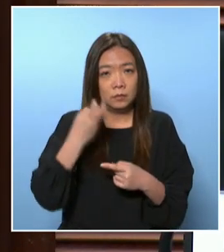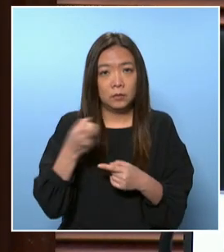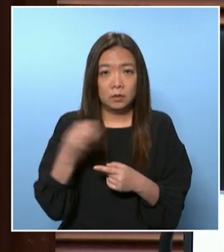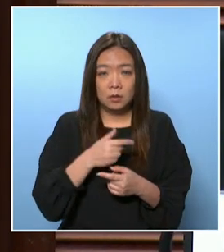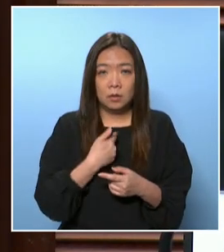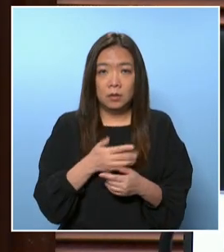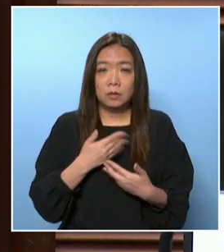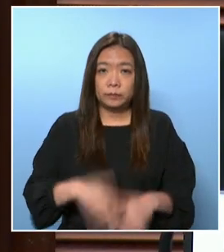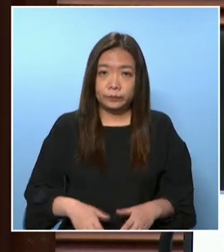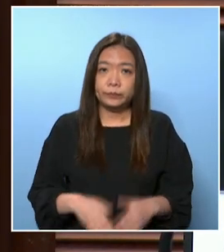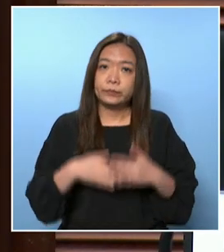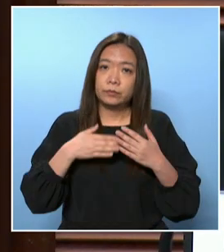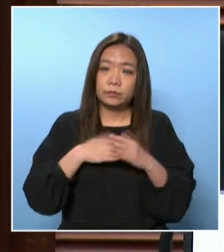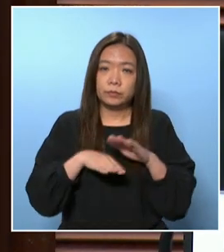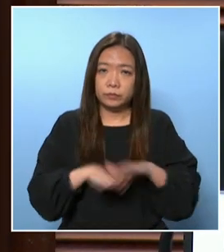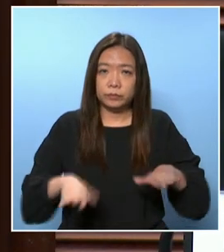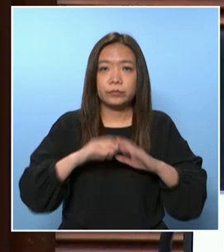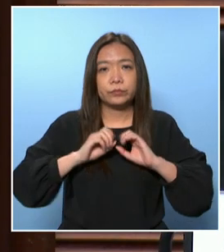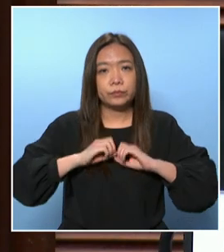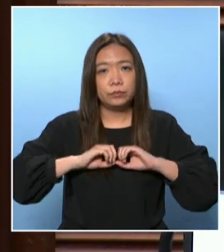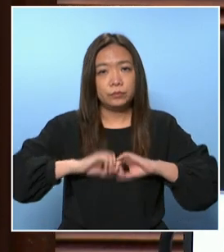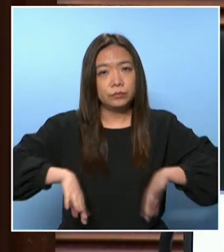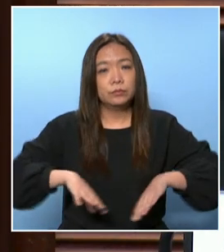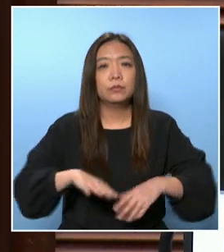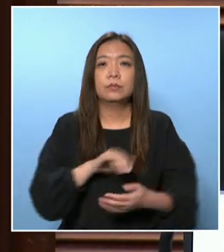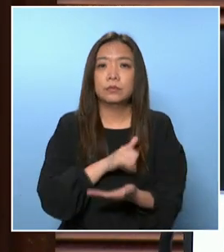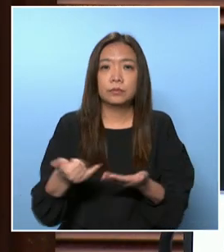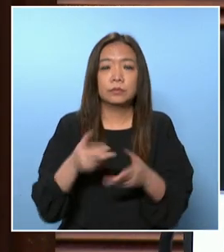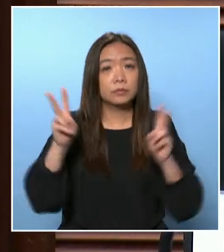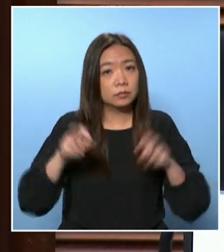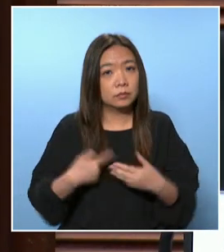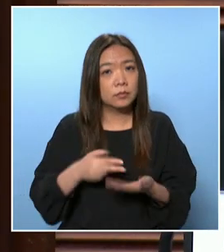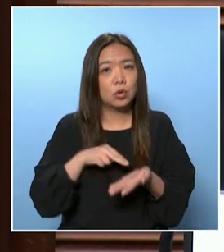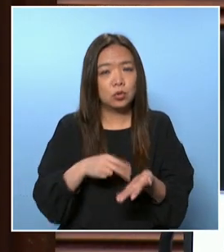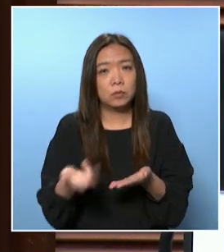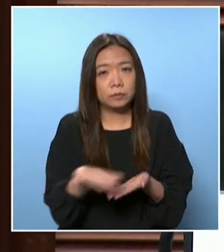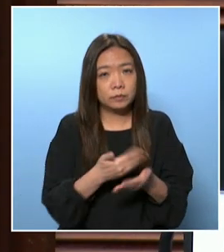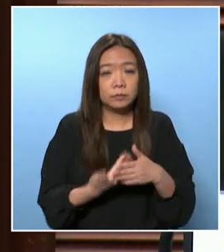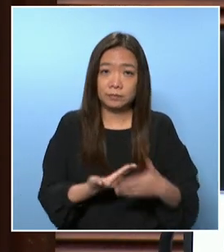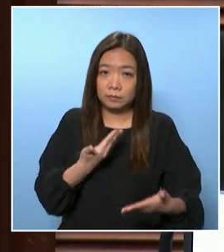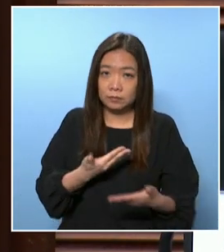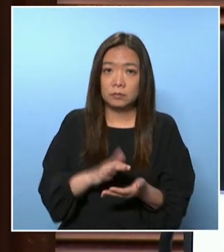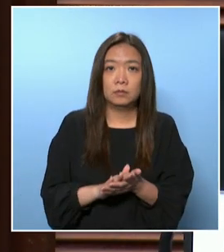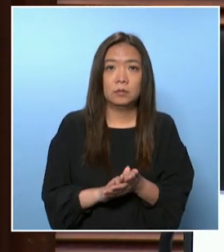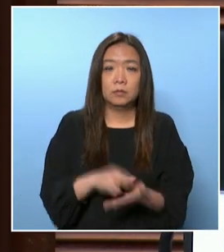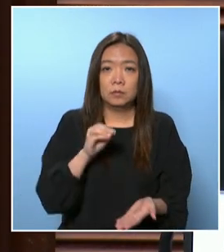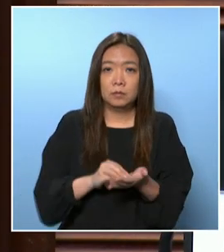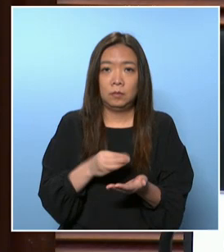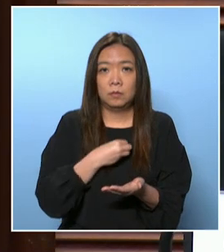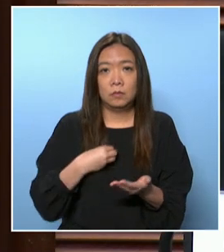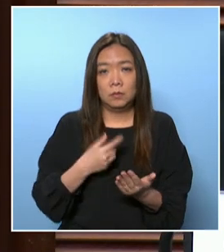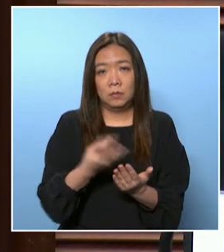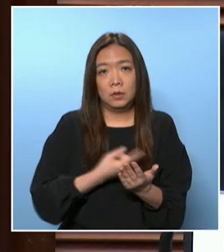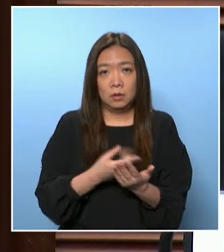collaboration on more regular basis. Turning to the subject of euthanasia, I'm sure Ms. Chen is aware that